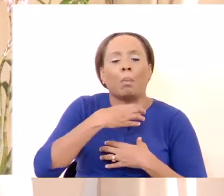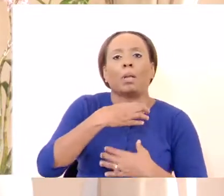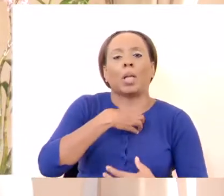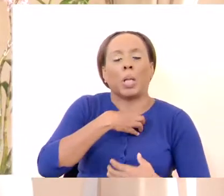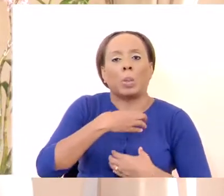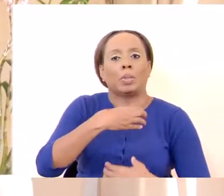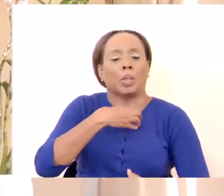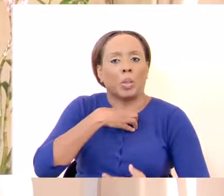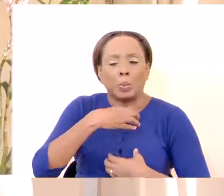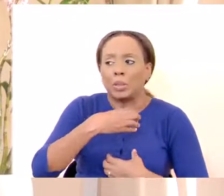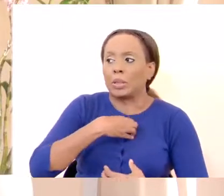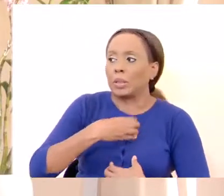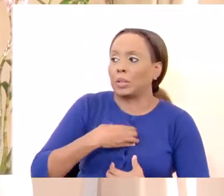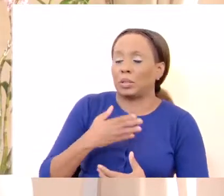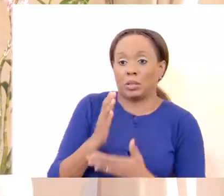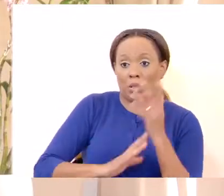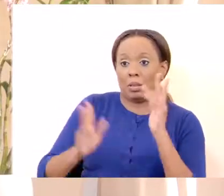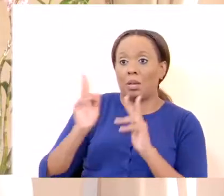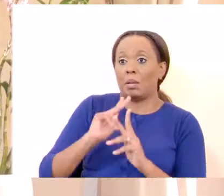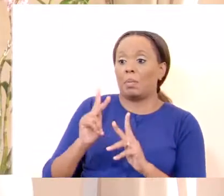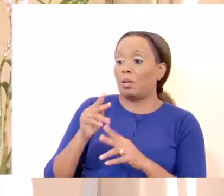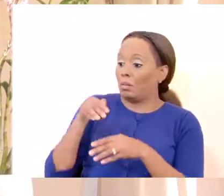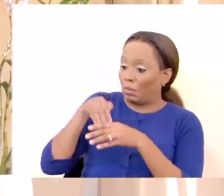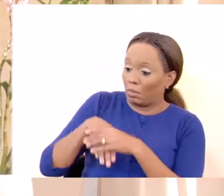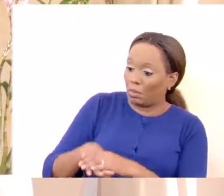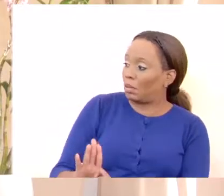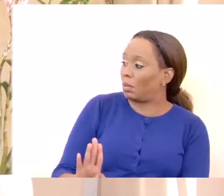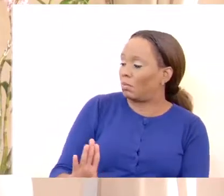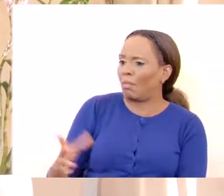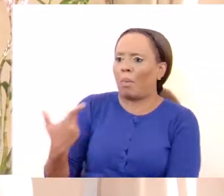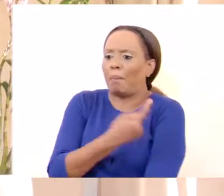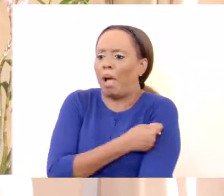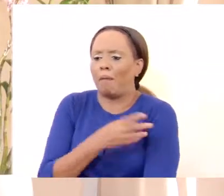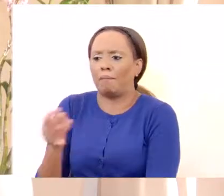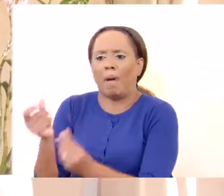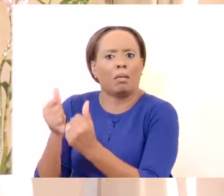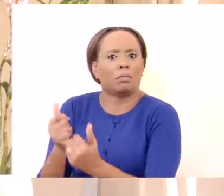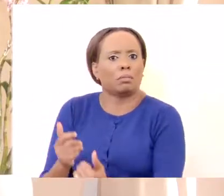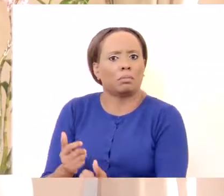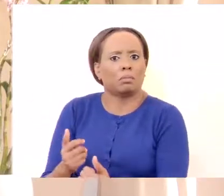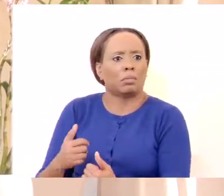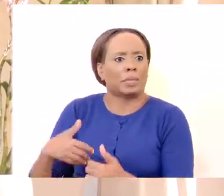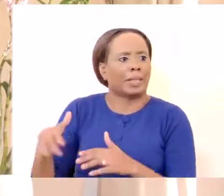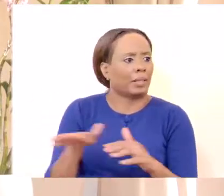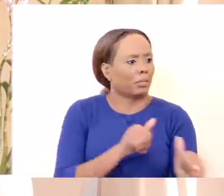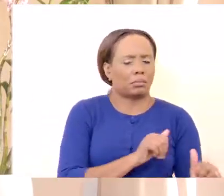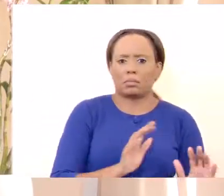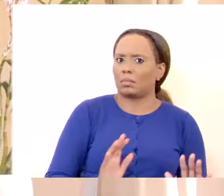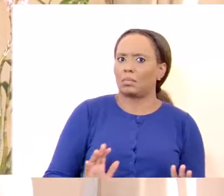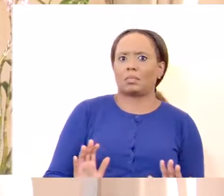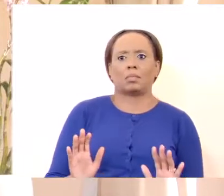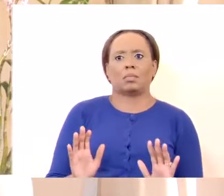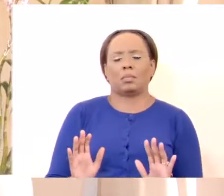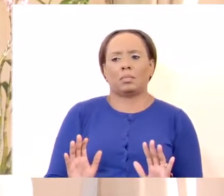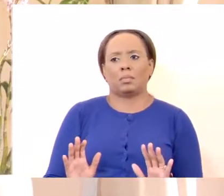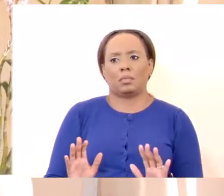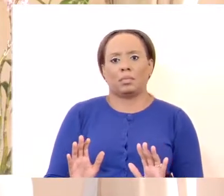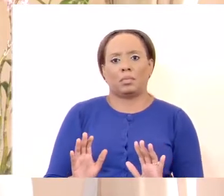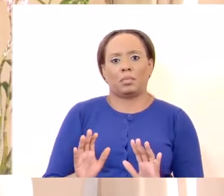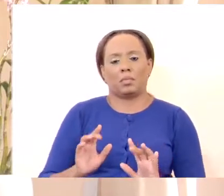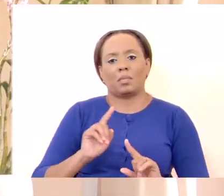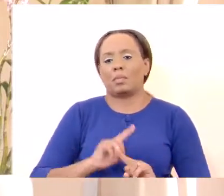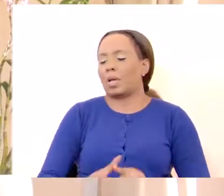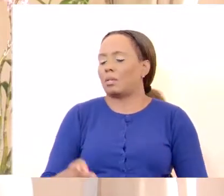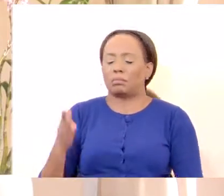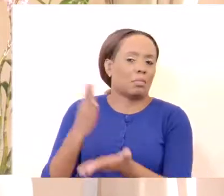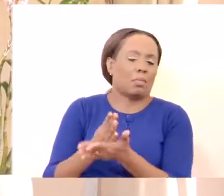admittedly, some persons walked in and were able to get vaccines. We have confirmed this, but that has been brought to an end,